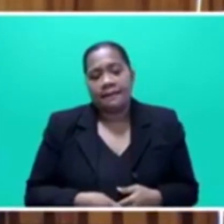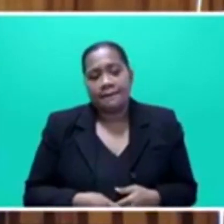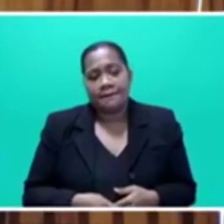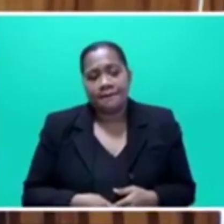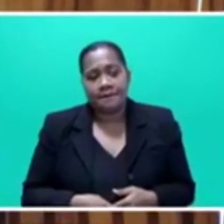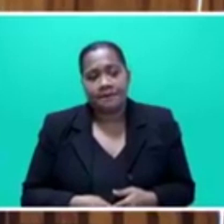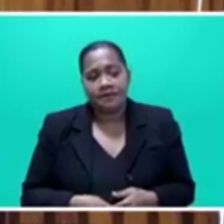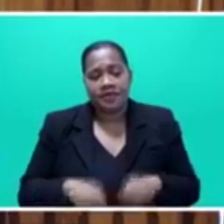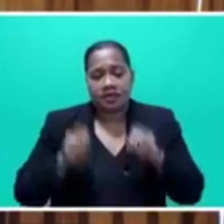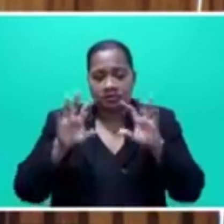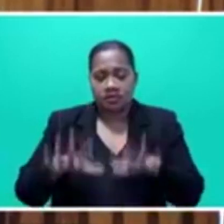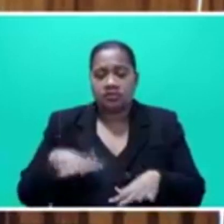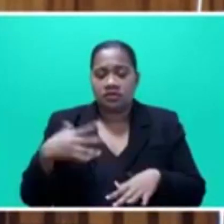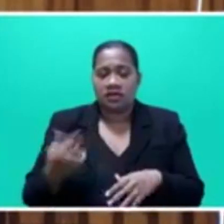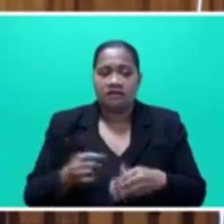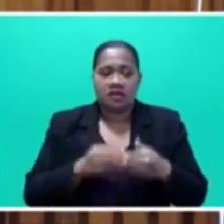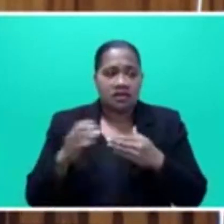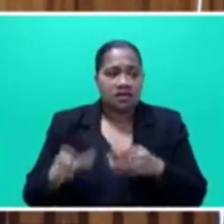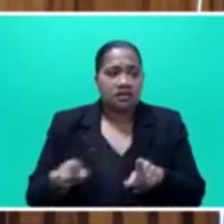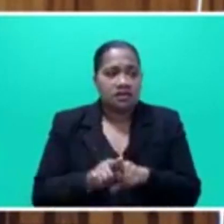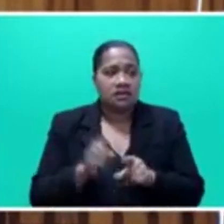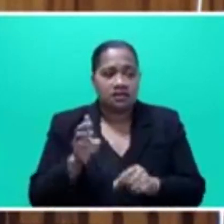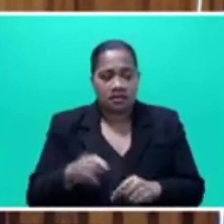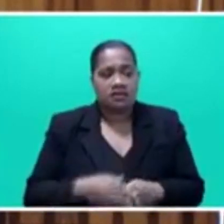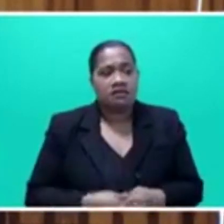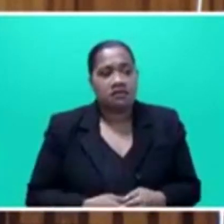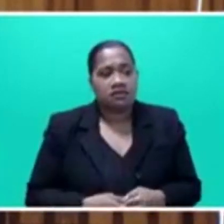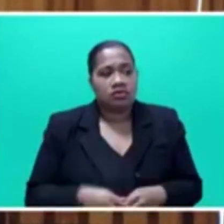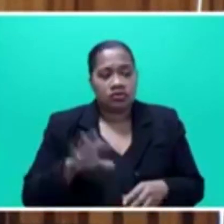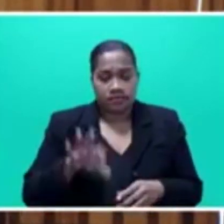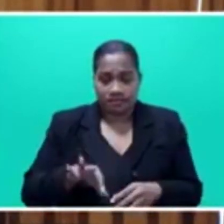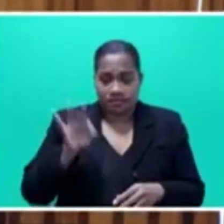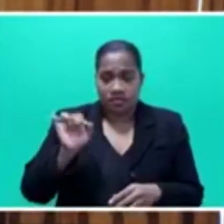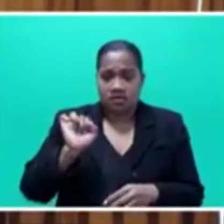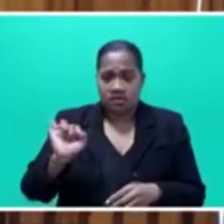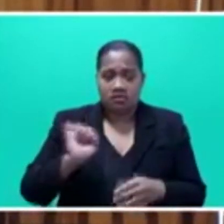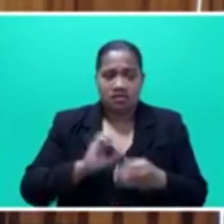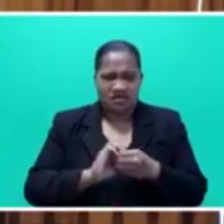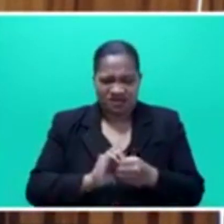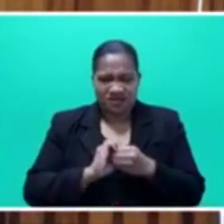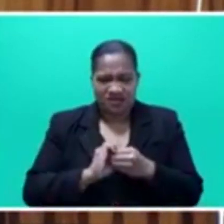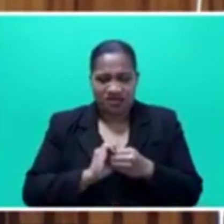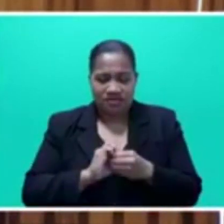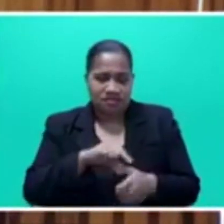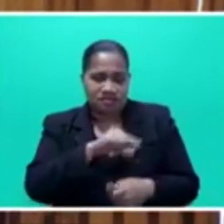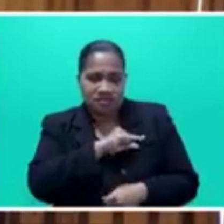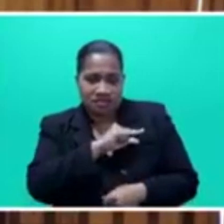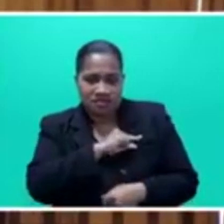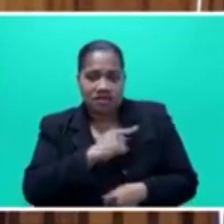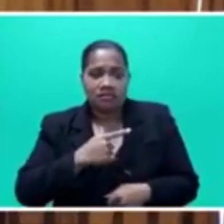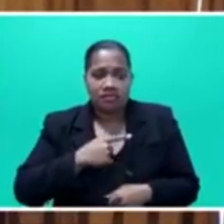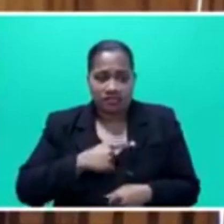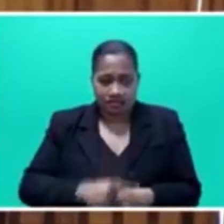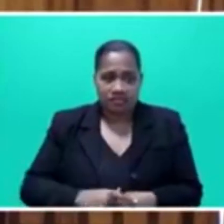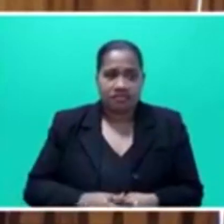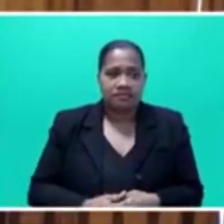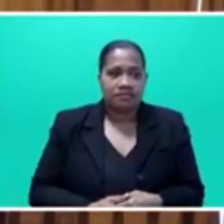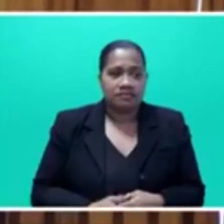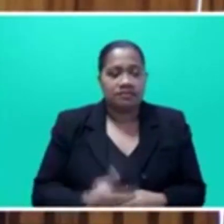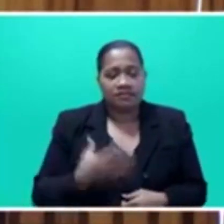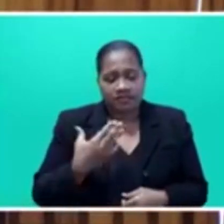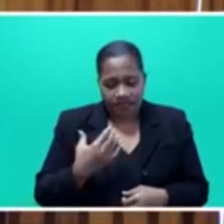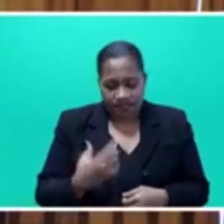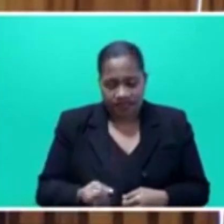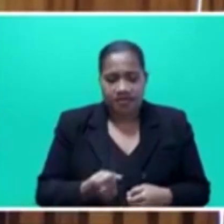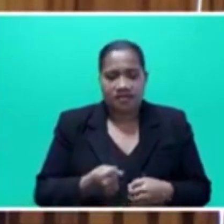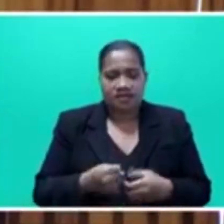obviously are blessed to have a leader like him, who obviously has been appointed on his own accord, on his own merit, because he has the mana, he has the